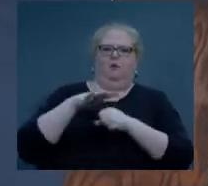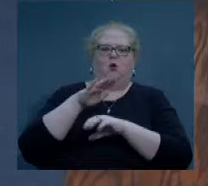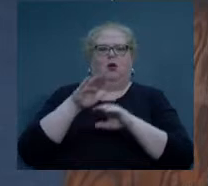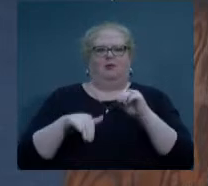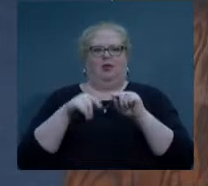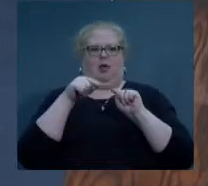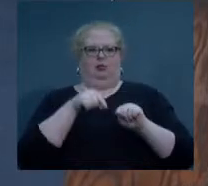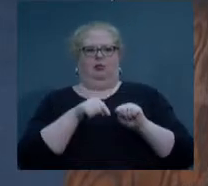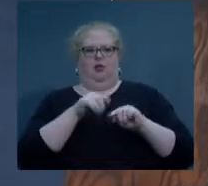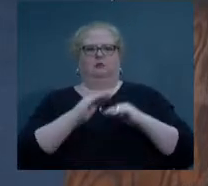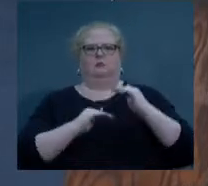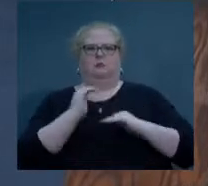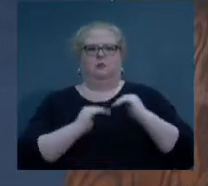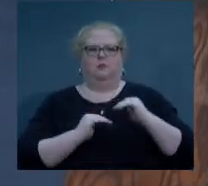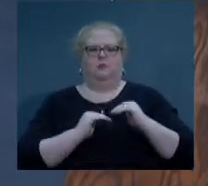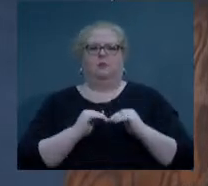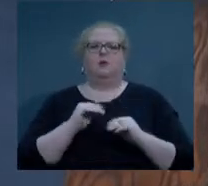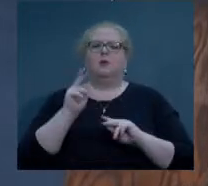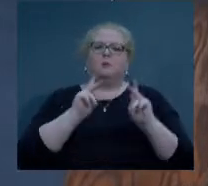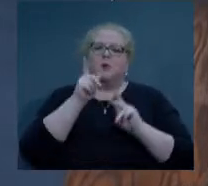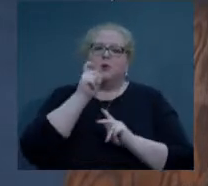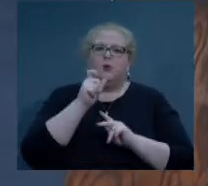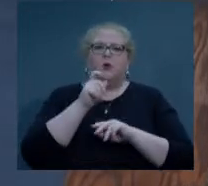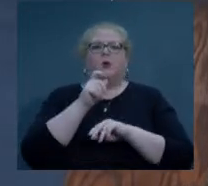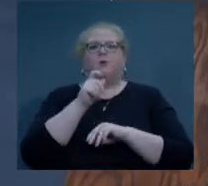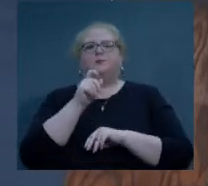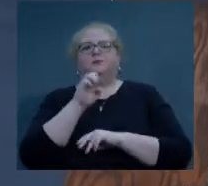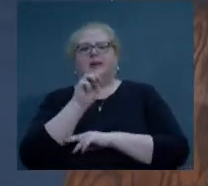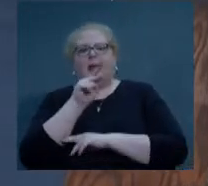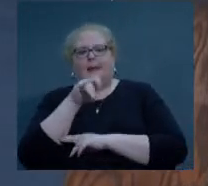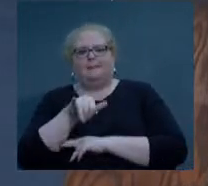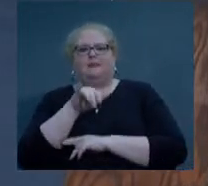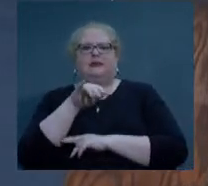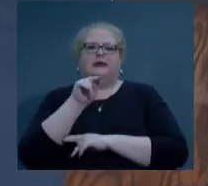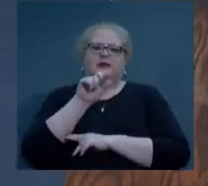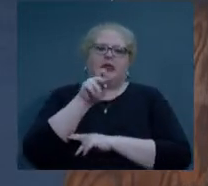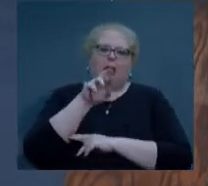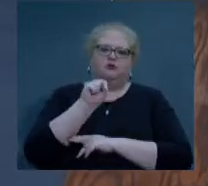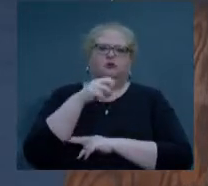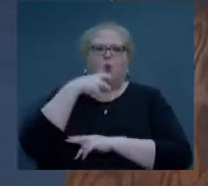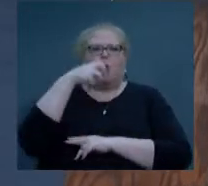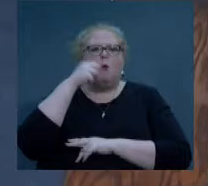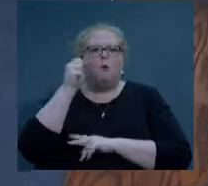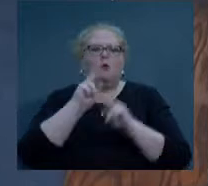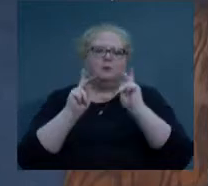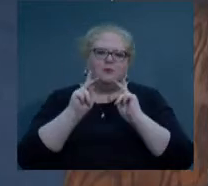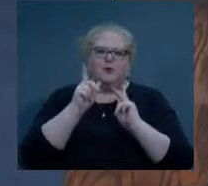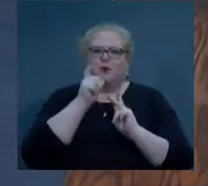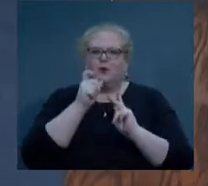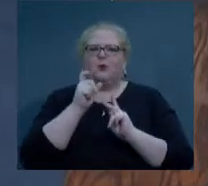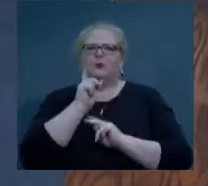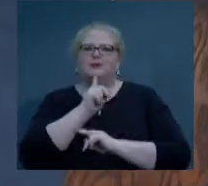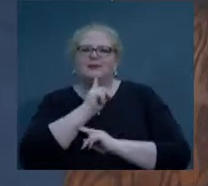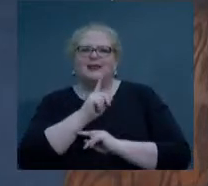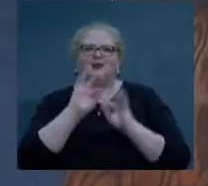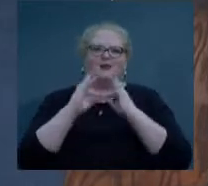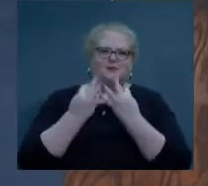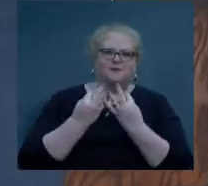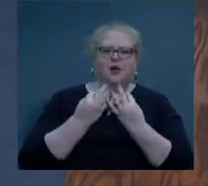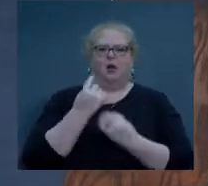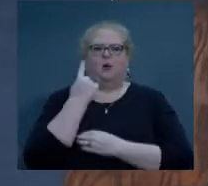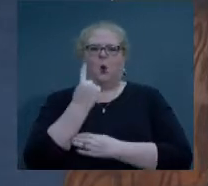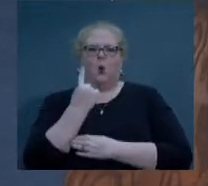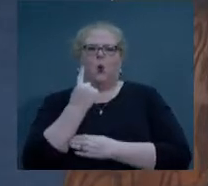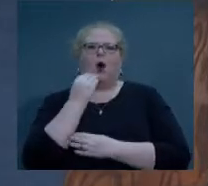pent-up demand of those individuals who are empty nesters, professional couples, and individuals who desire a one-level dwelling without having